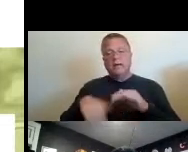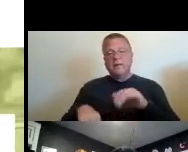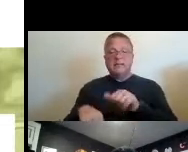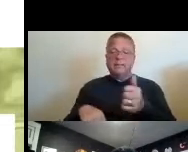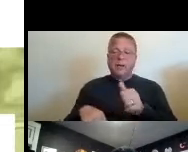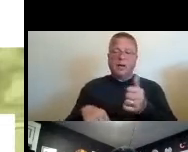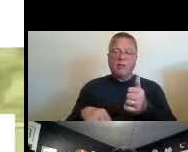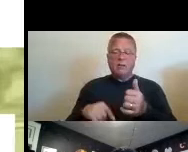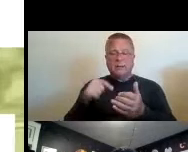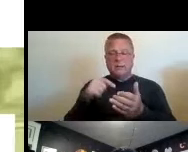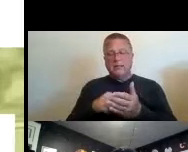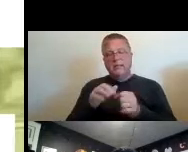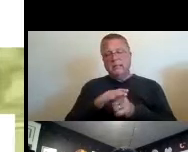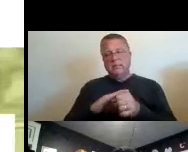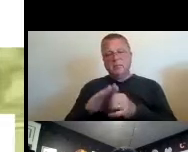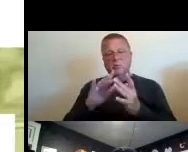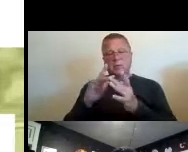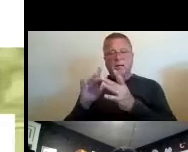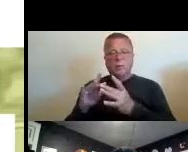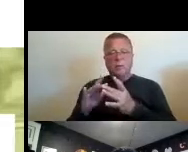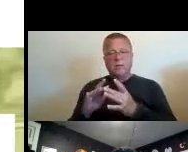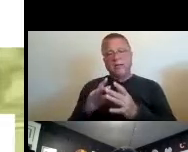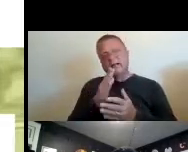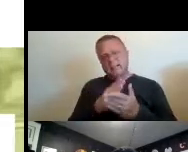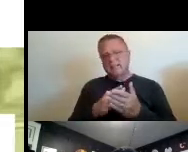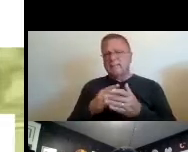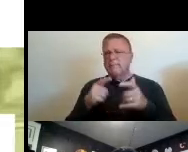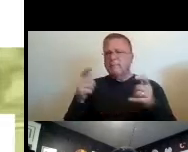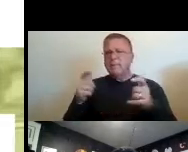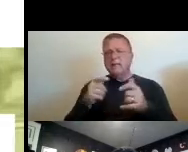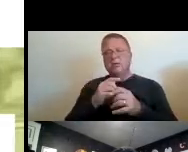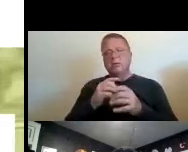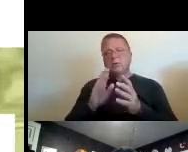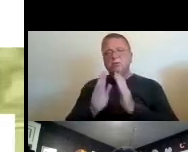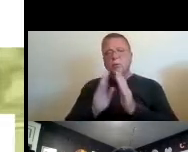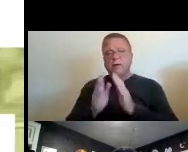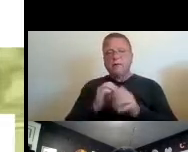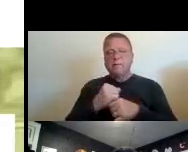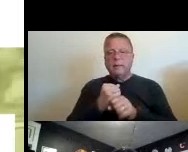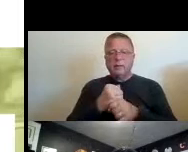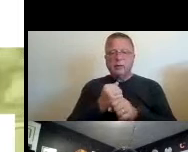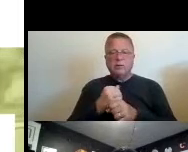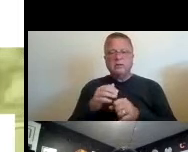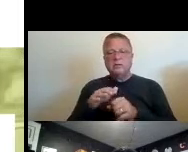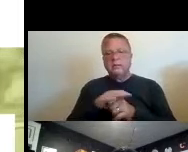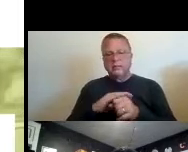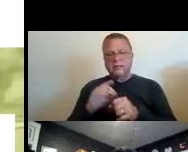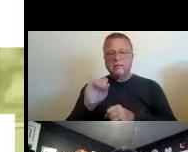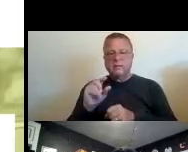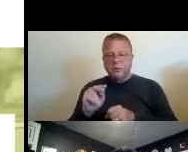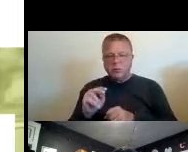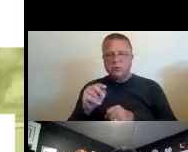this local network to do. But there's also some major traffic generators, right? The various institutions, the Giant